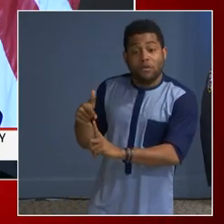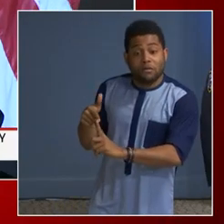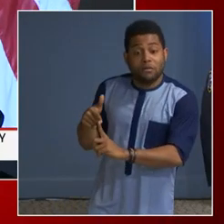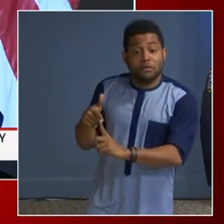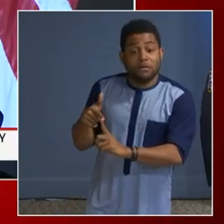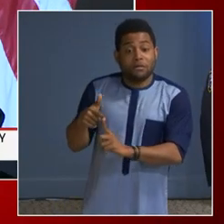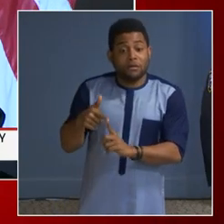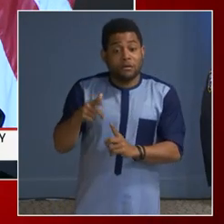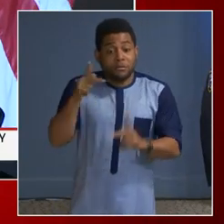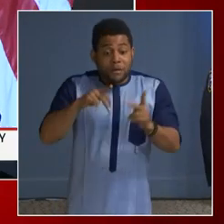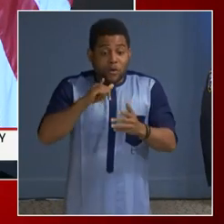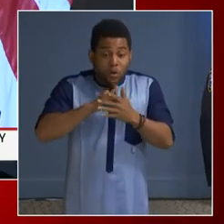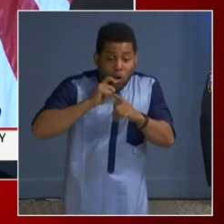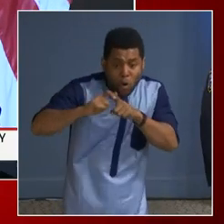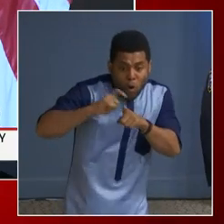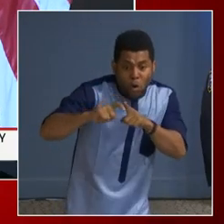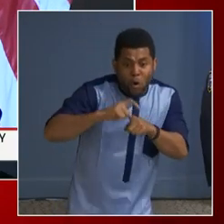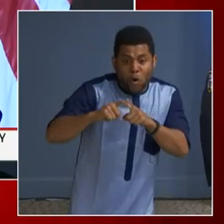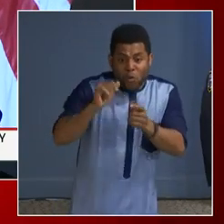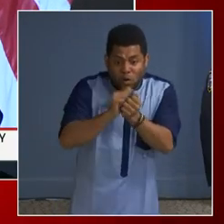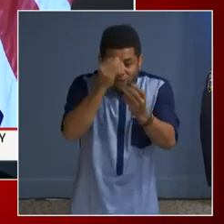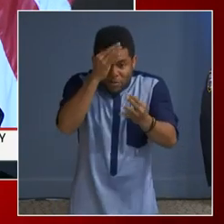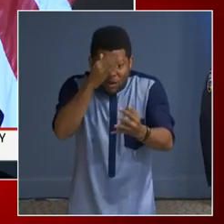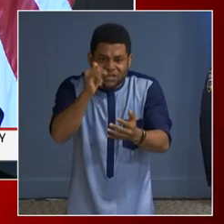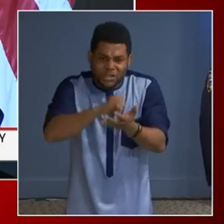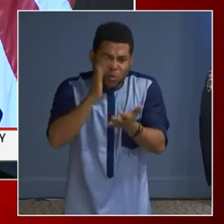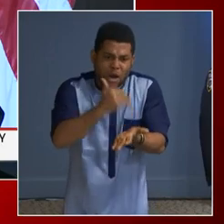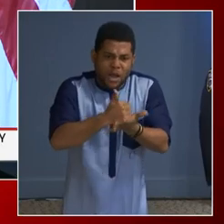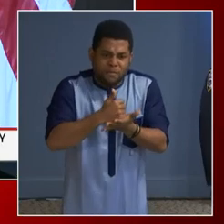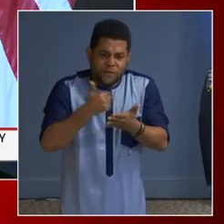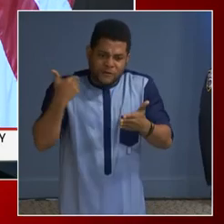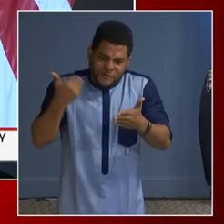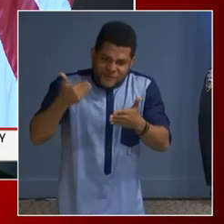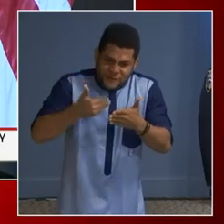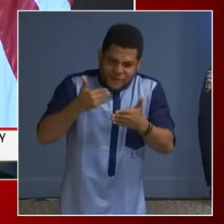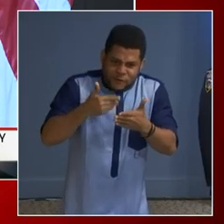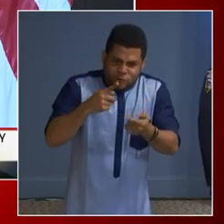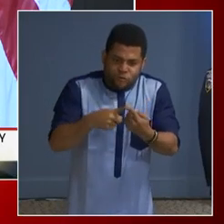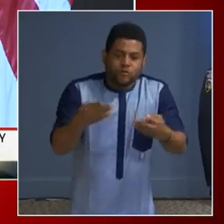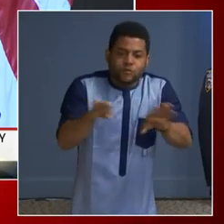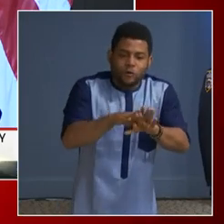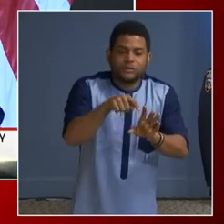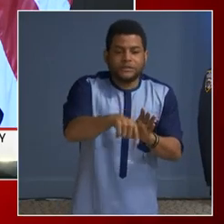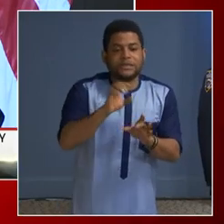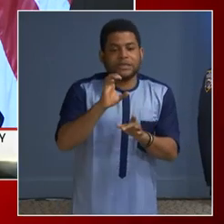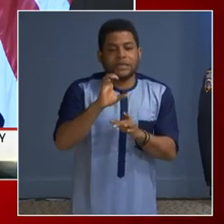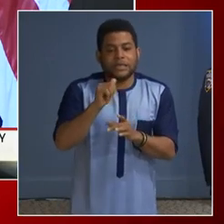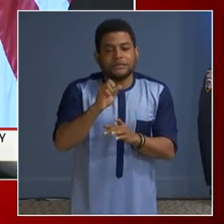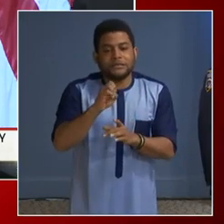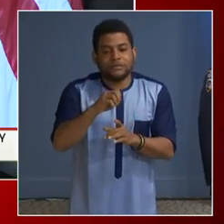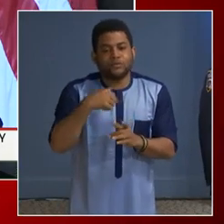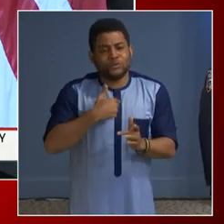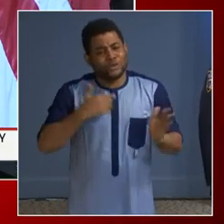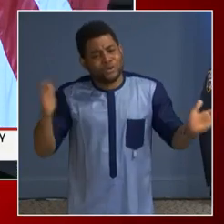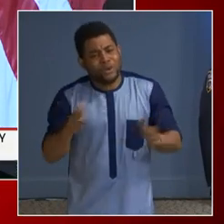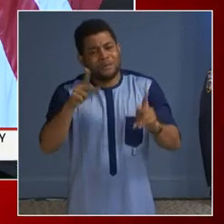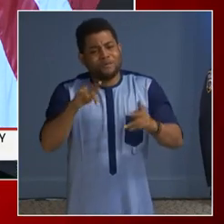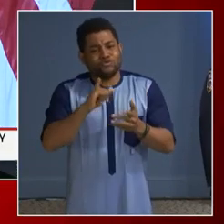people are calling in are helping us to get closer to closing this case. So I would encourage people to continue to call in. Thank